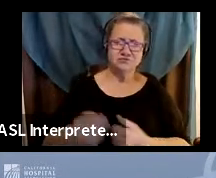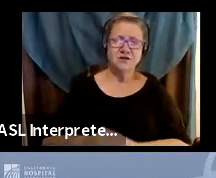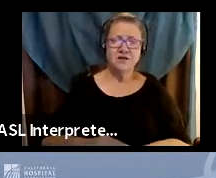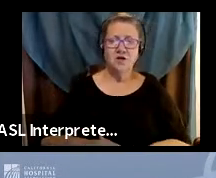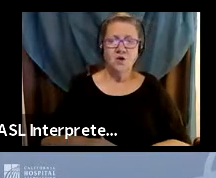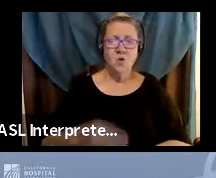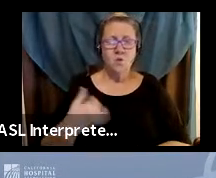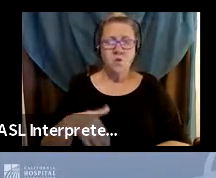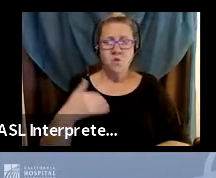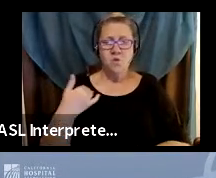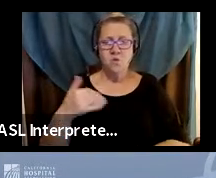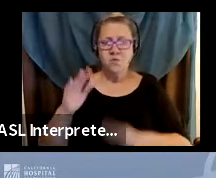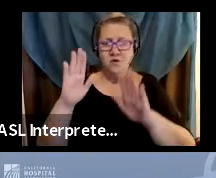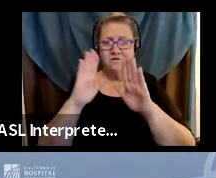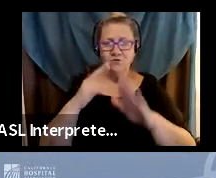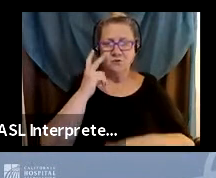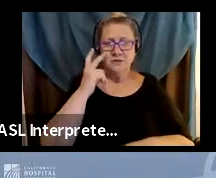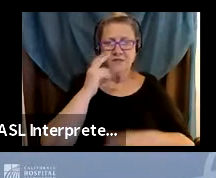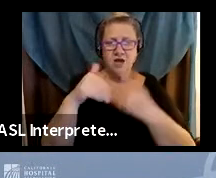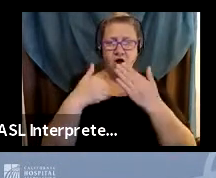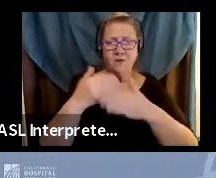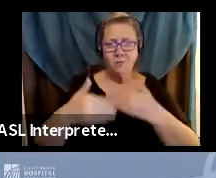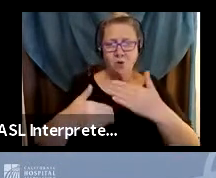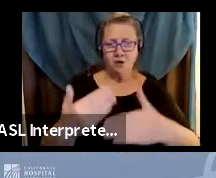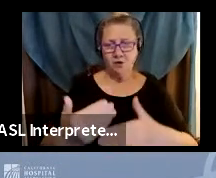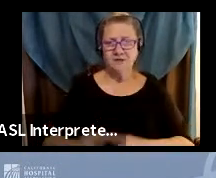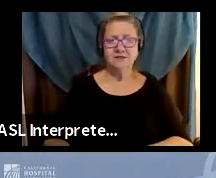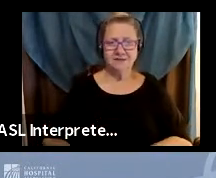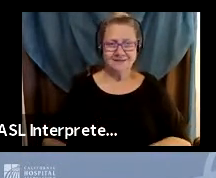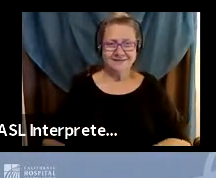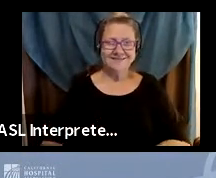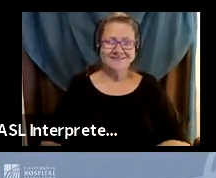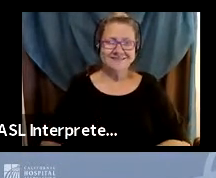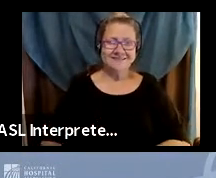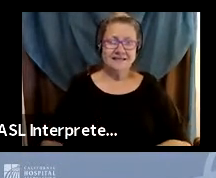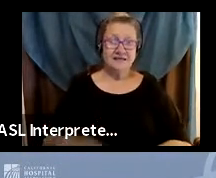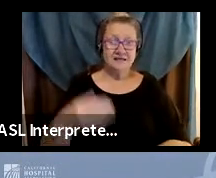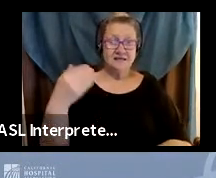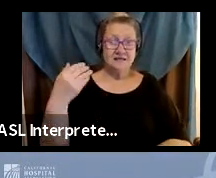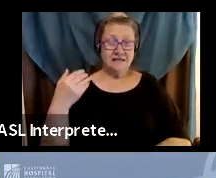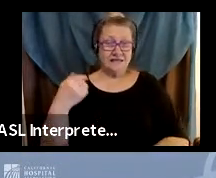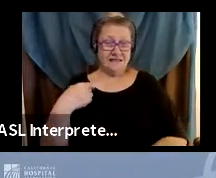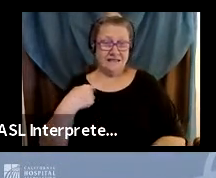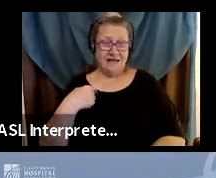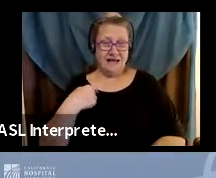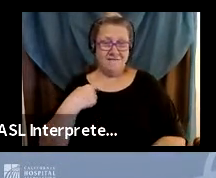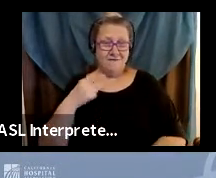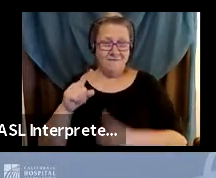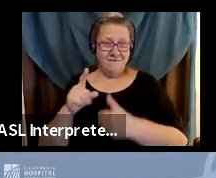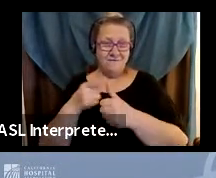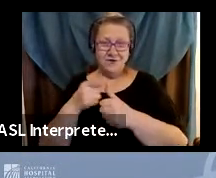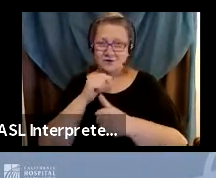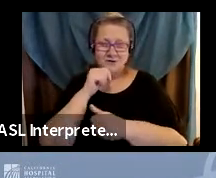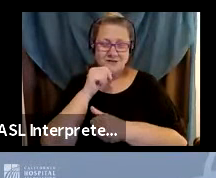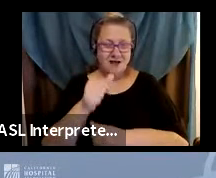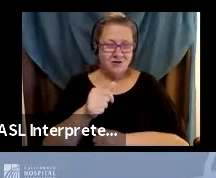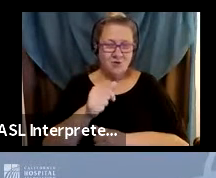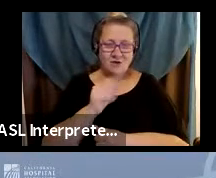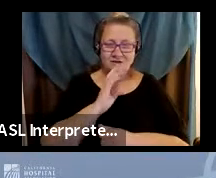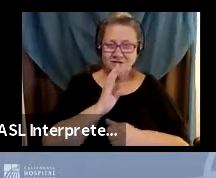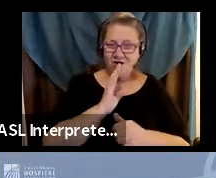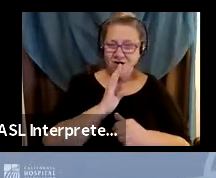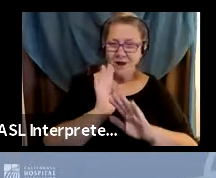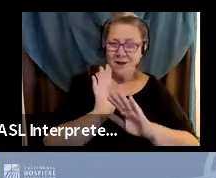process to see all the progress we've been making. I originally wasn't actually going to say anything, but then Dr. Wasserman's comments got me going.